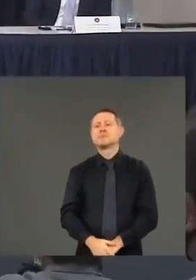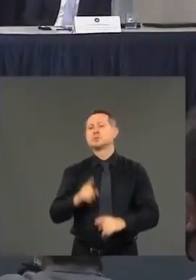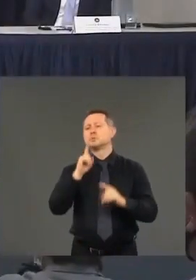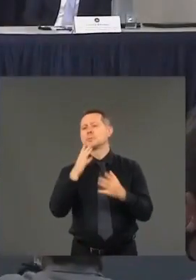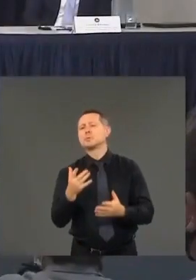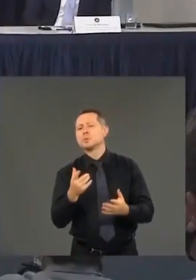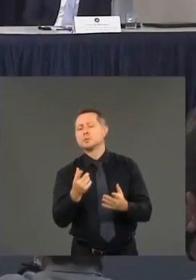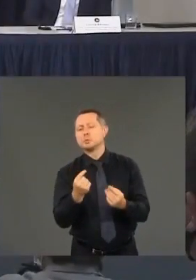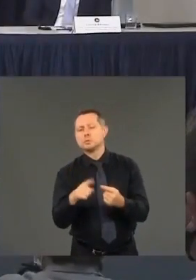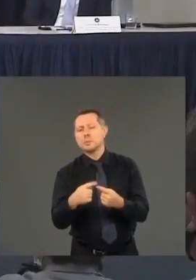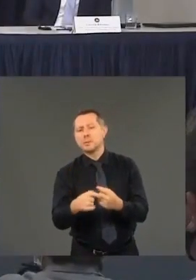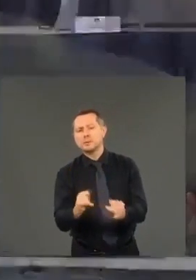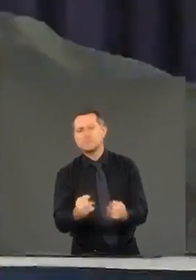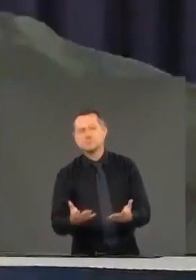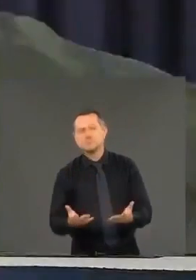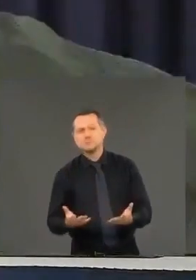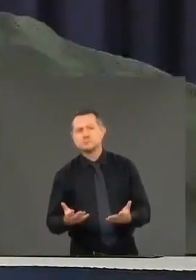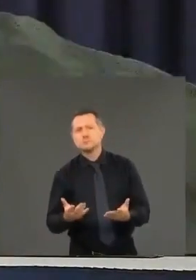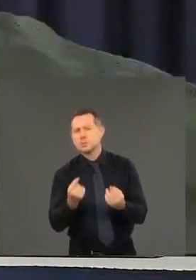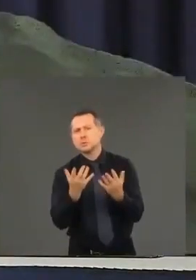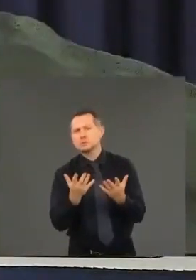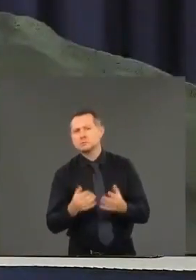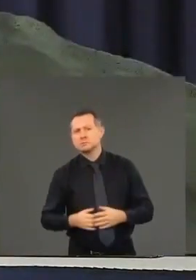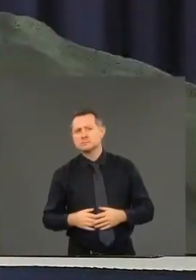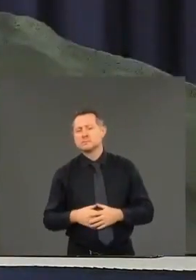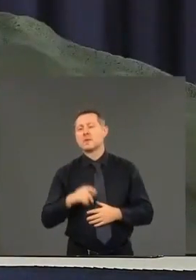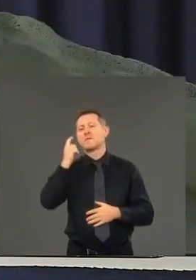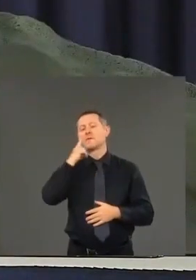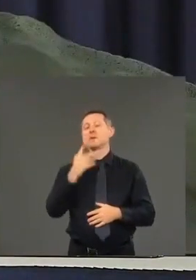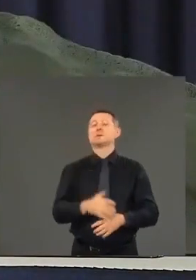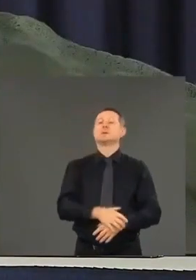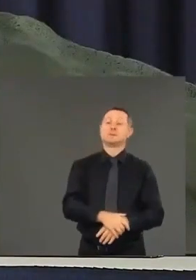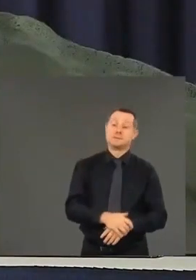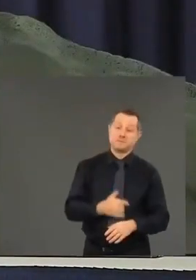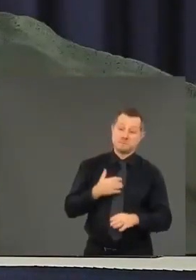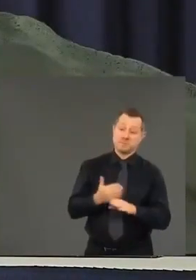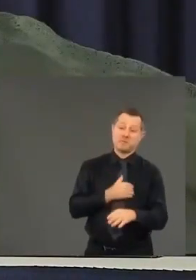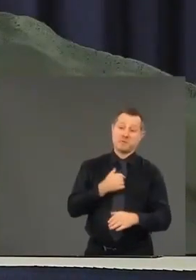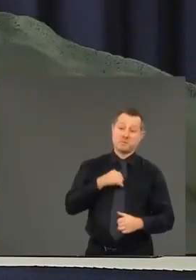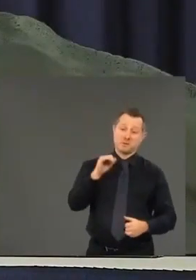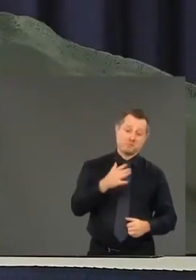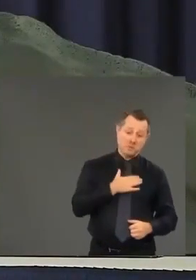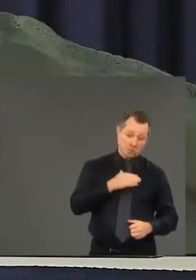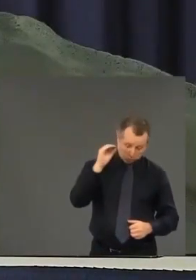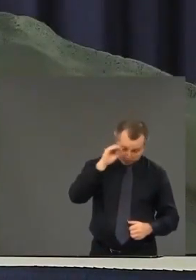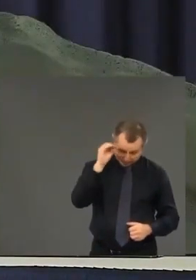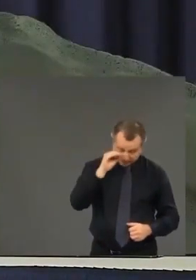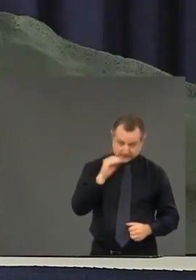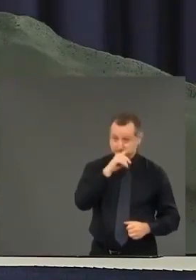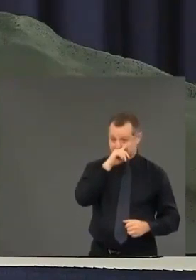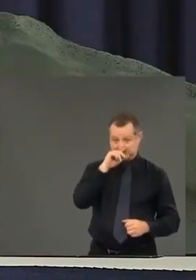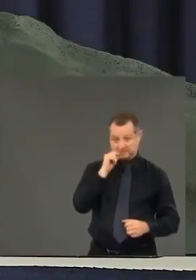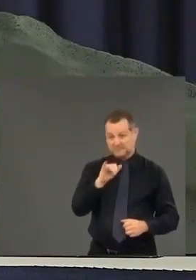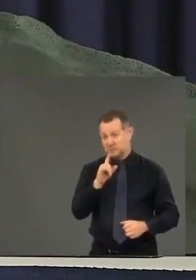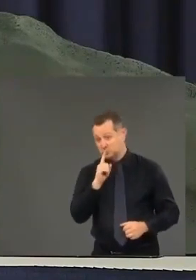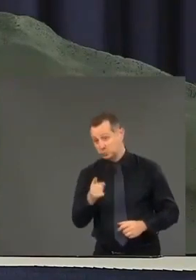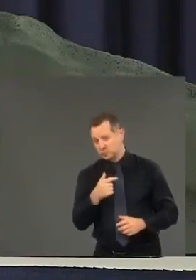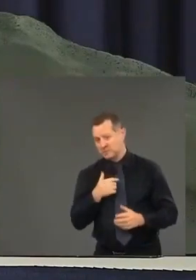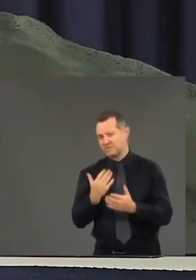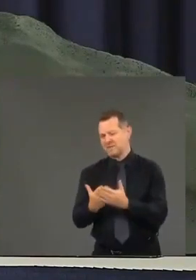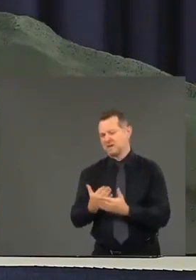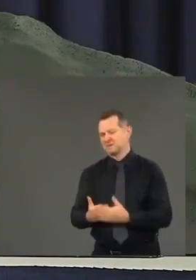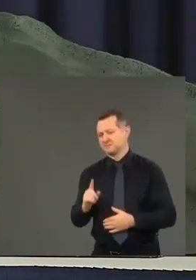the cause? Before I give you my opinion, I want to make sure I have my facts, and that's what I'm